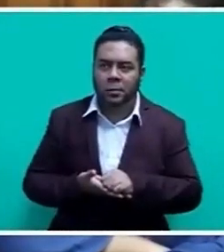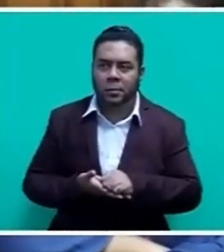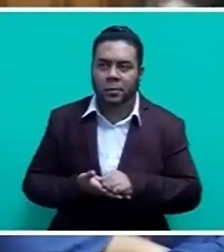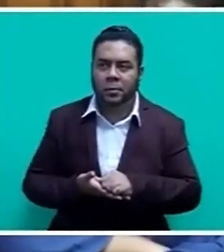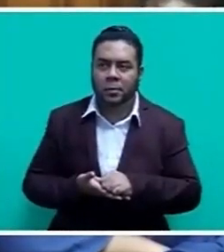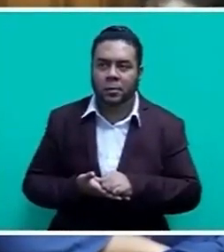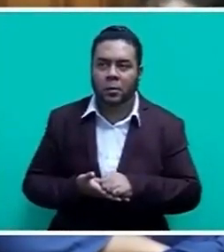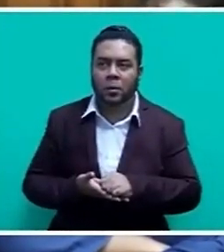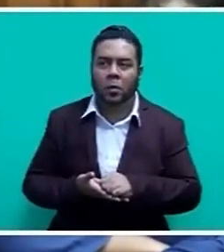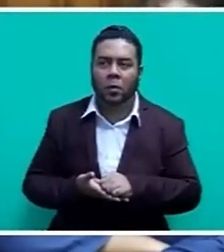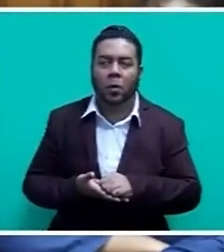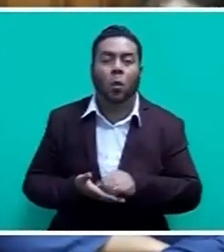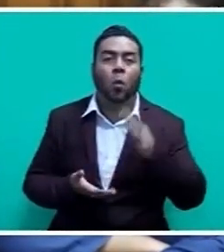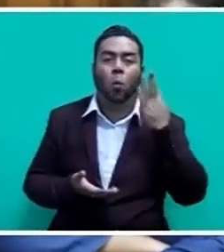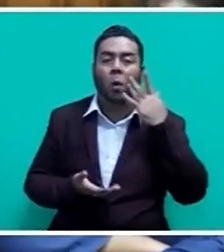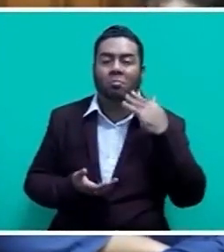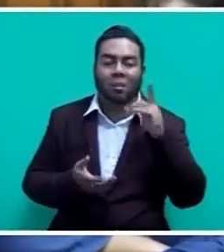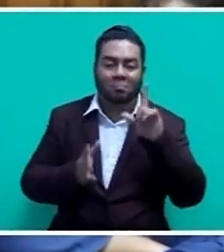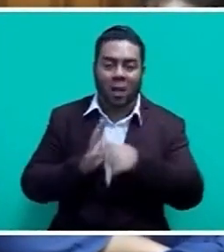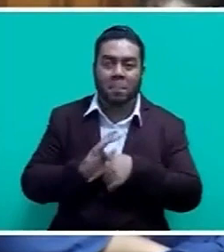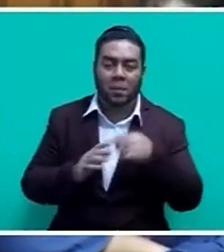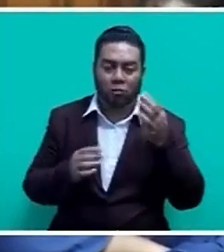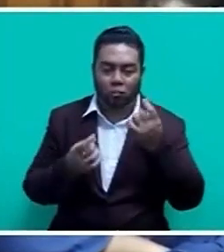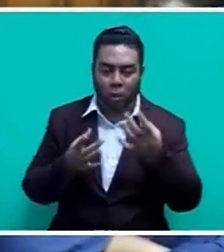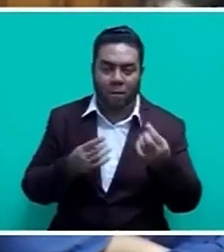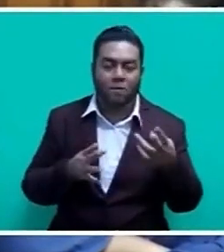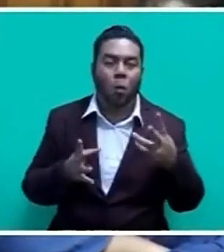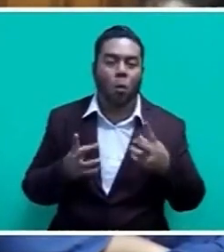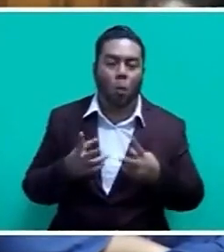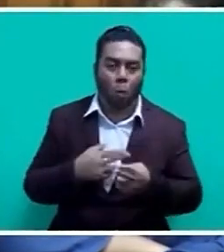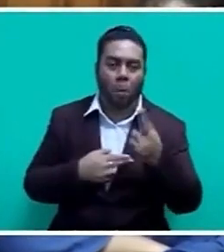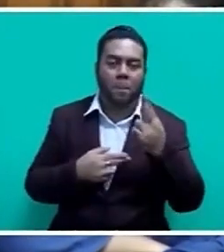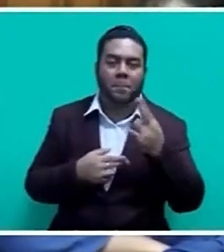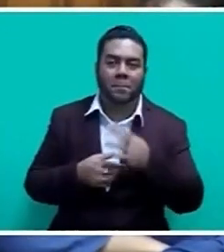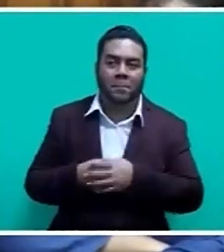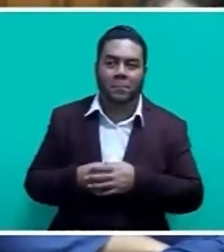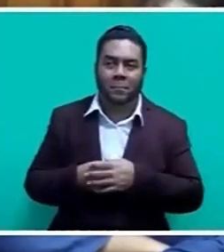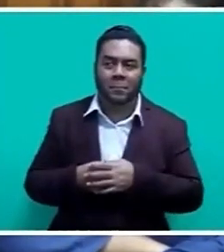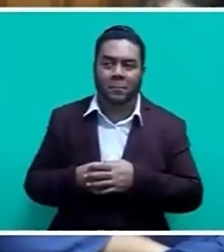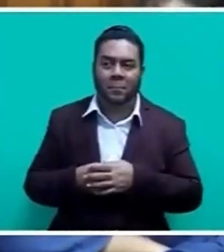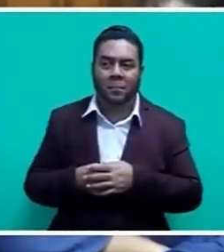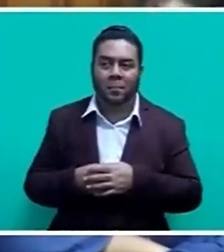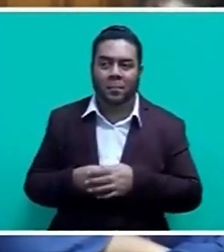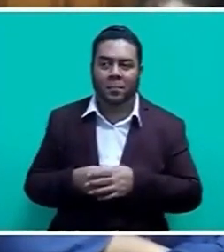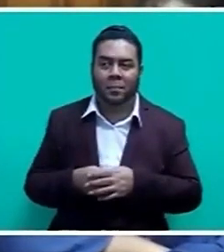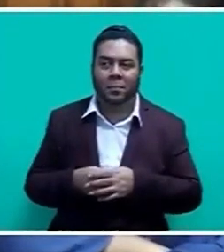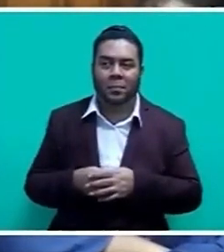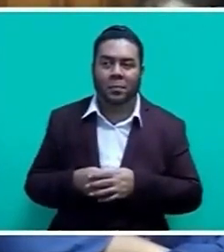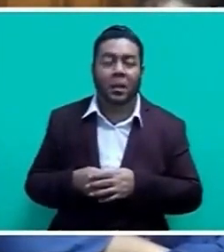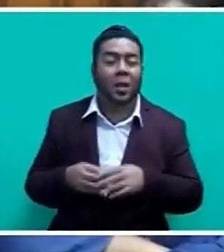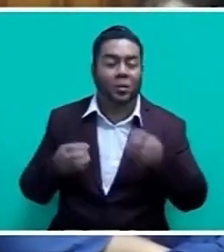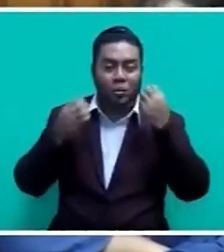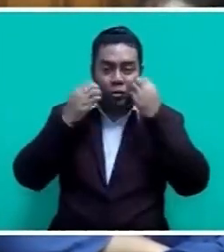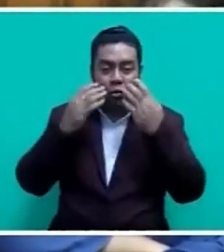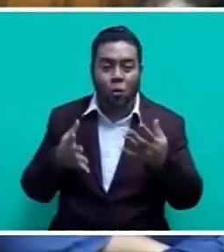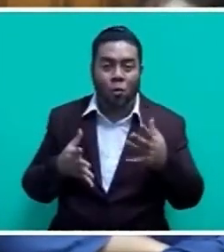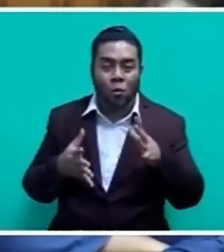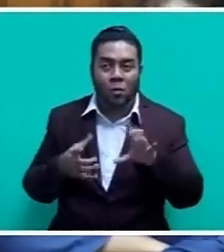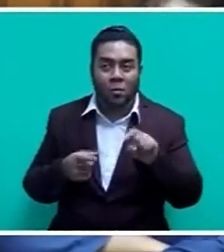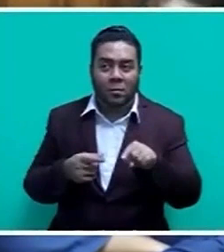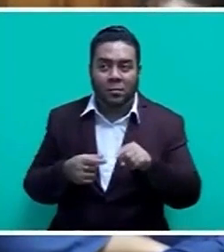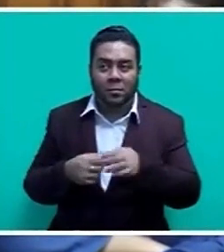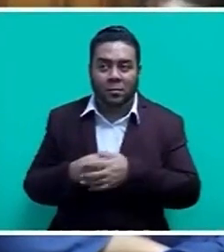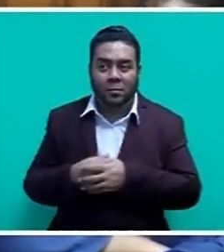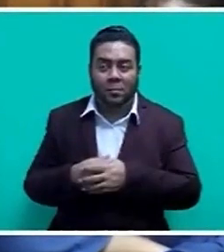when the time is ready for opening. Sir, the State of Nations Infrastructure Media Tour in February revealed the appalling state of